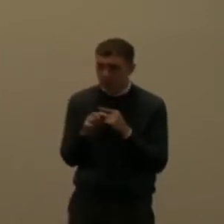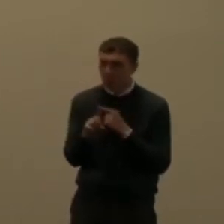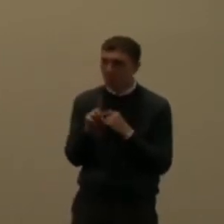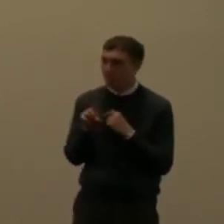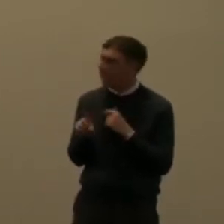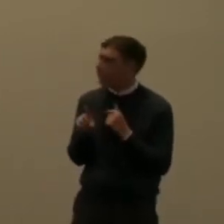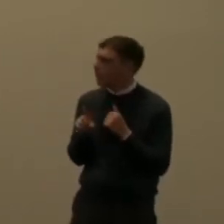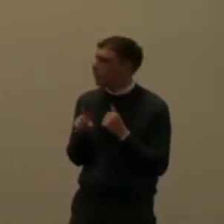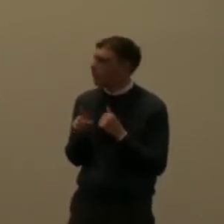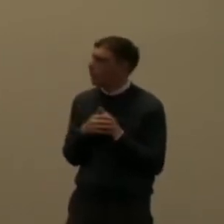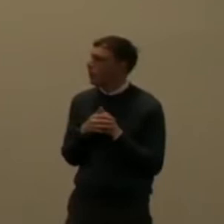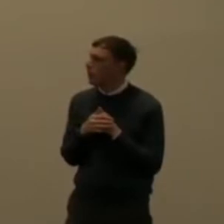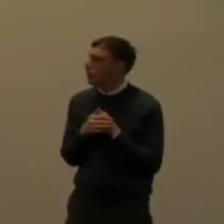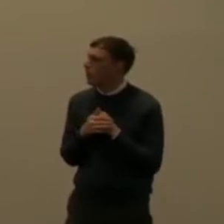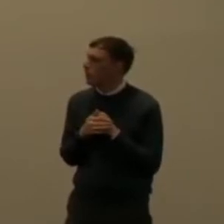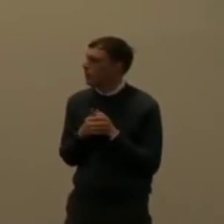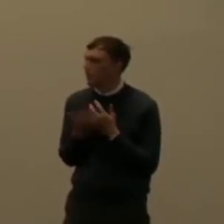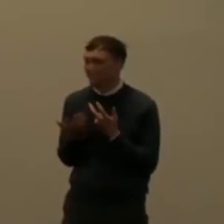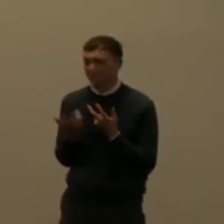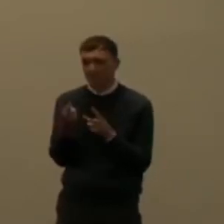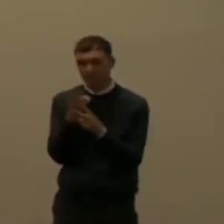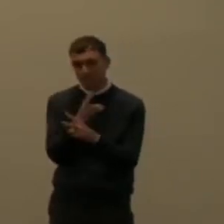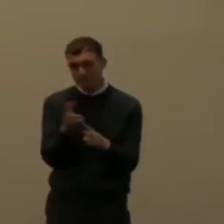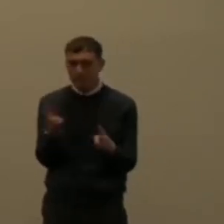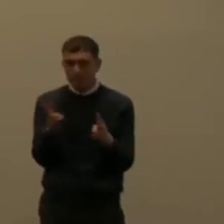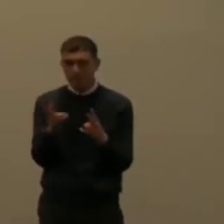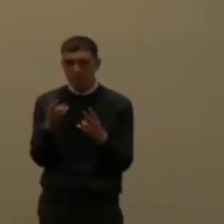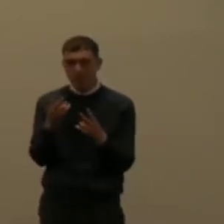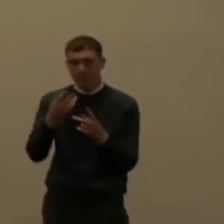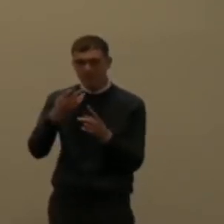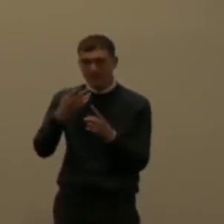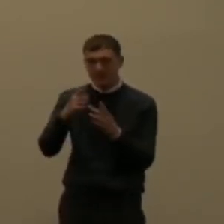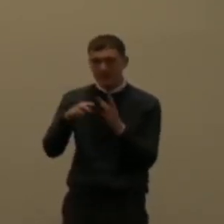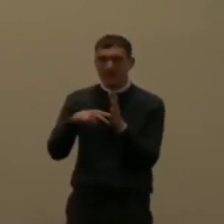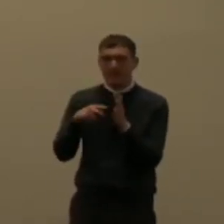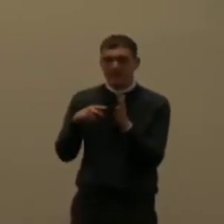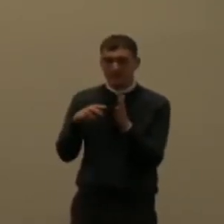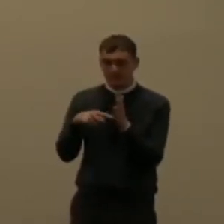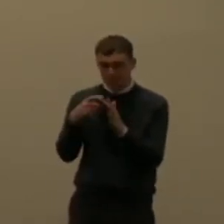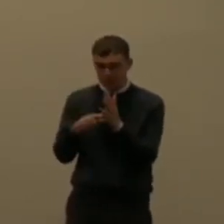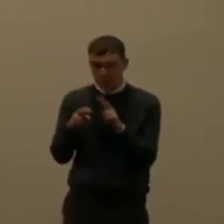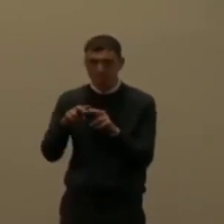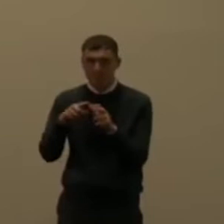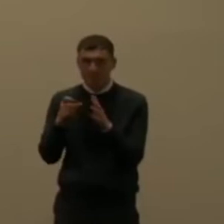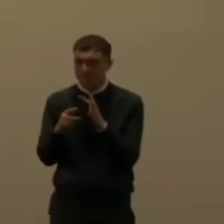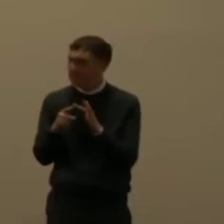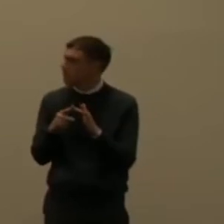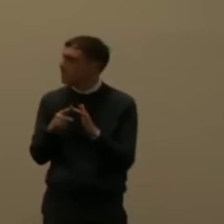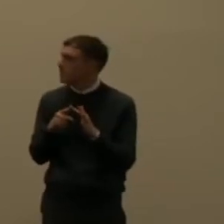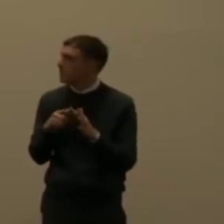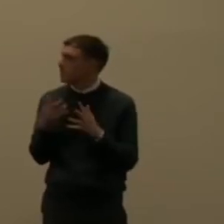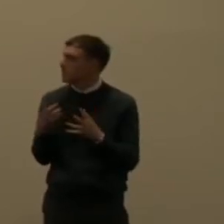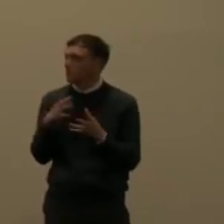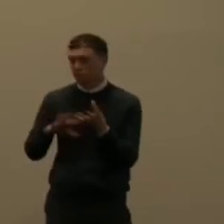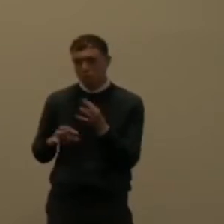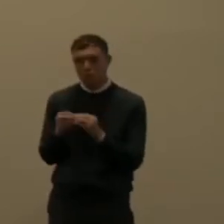is the visual interface, let's say, where you can put components. So basically to create, not to